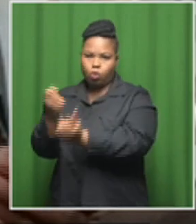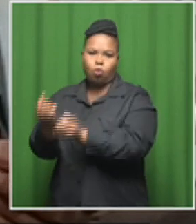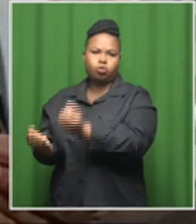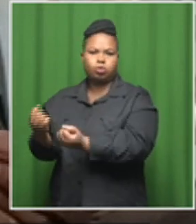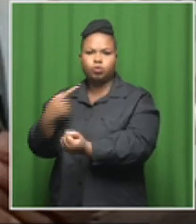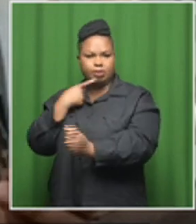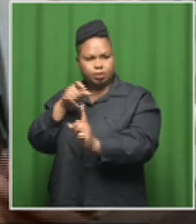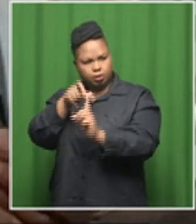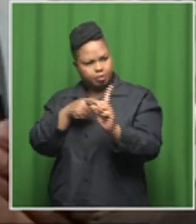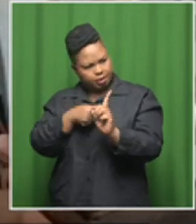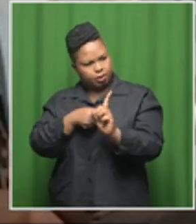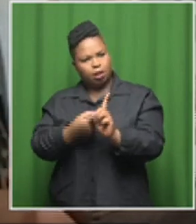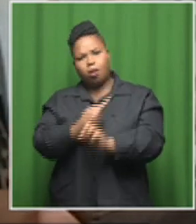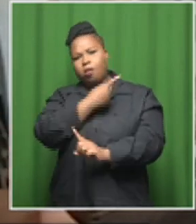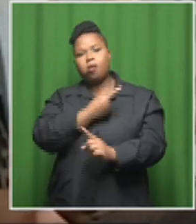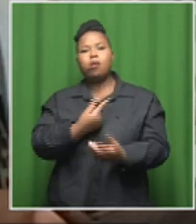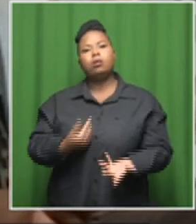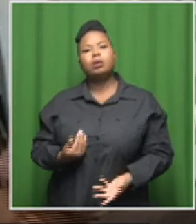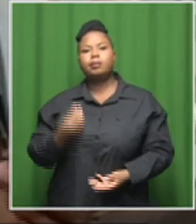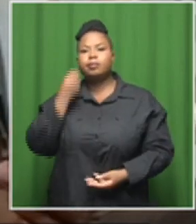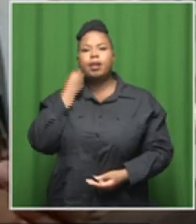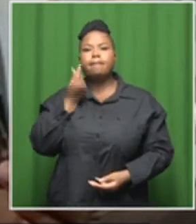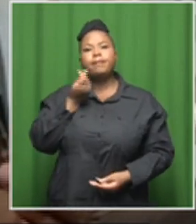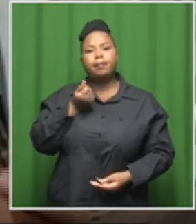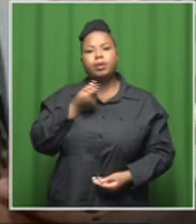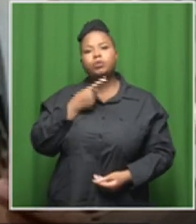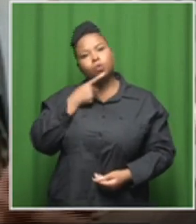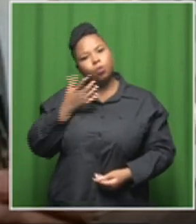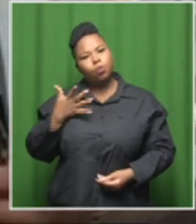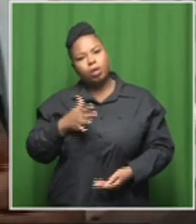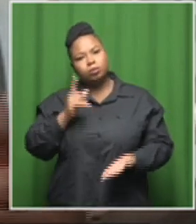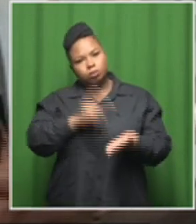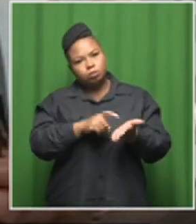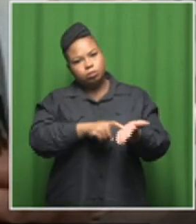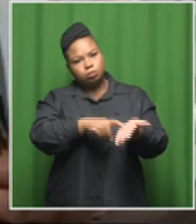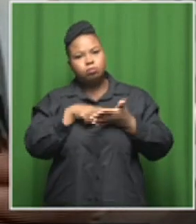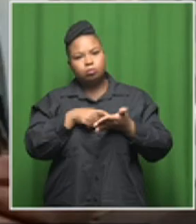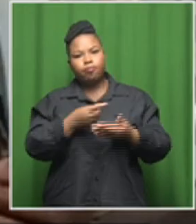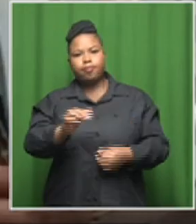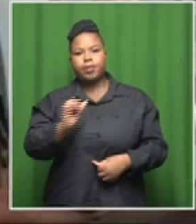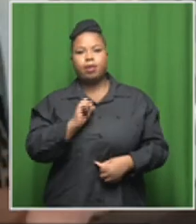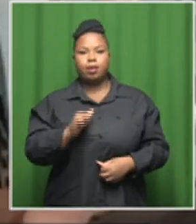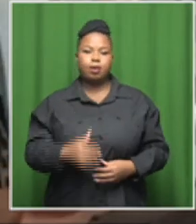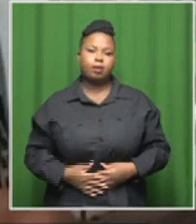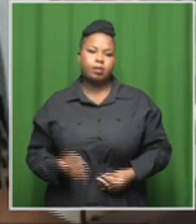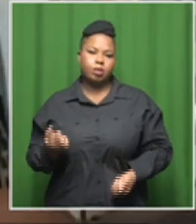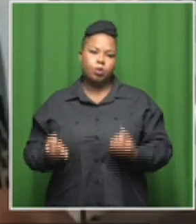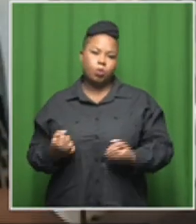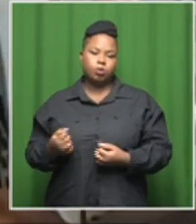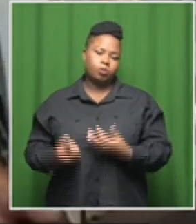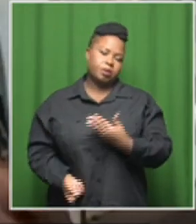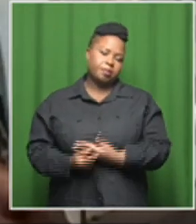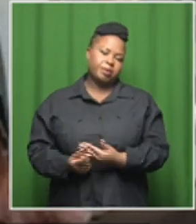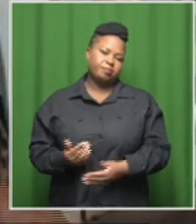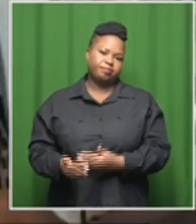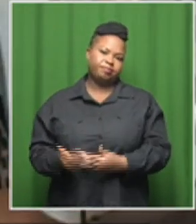result, we are due to whatever is due to us. And the court action takes place. We can't